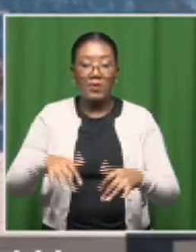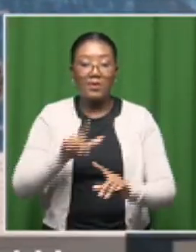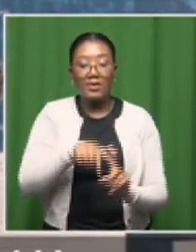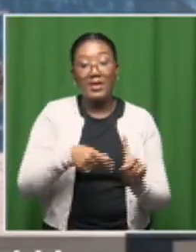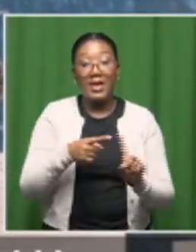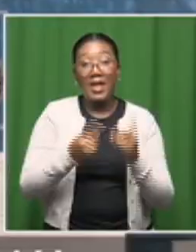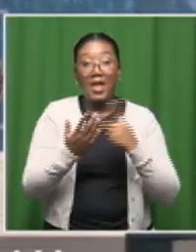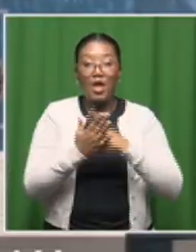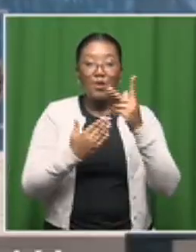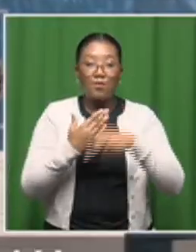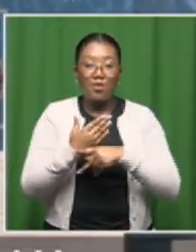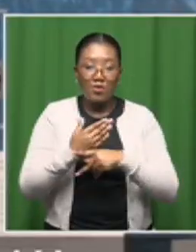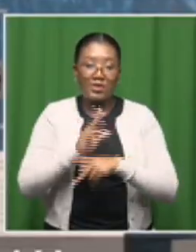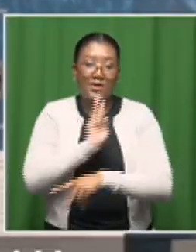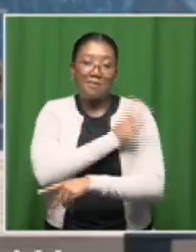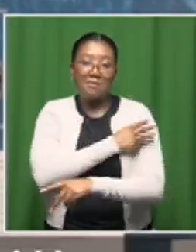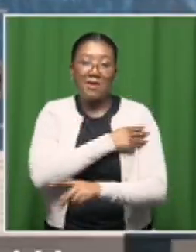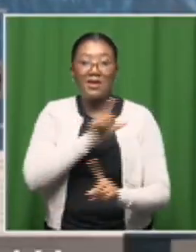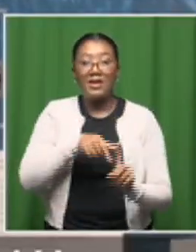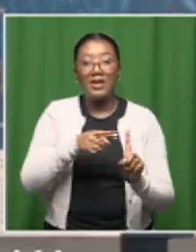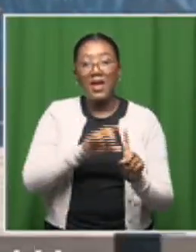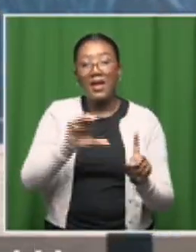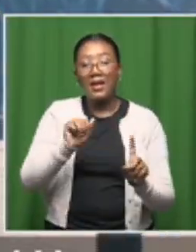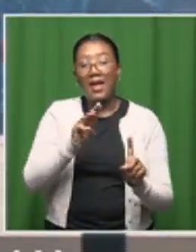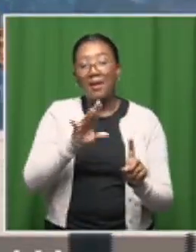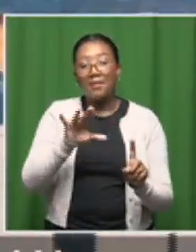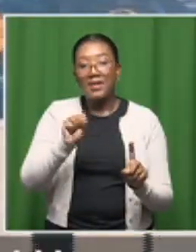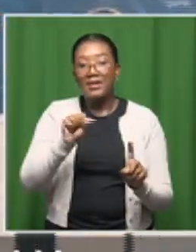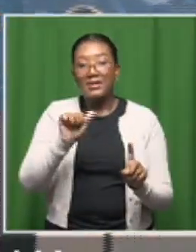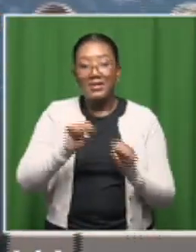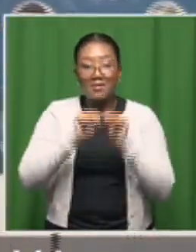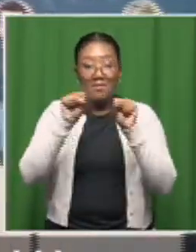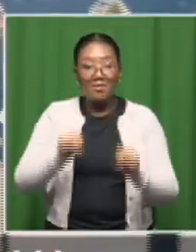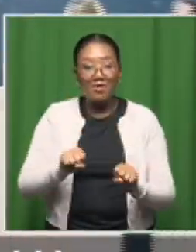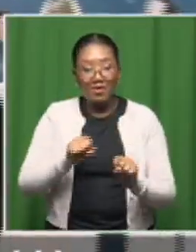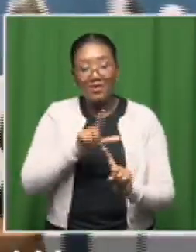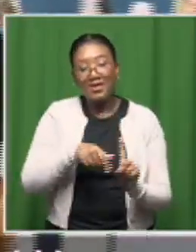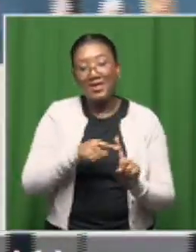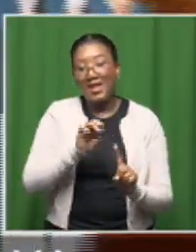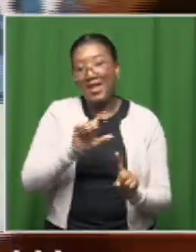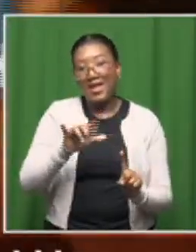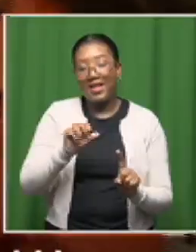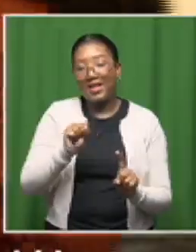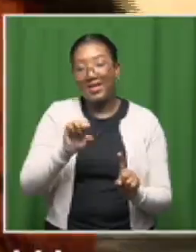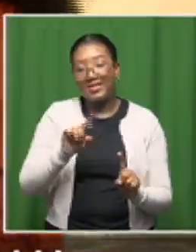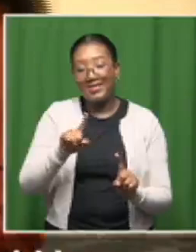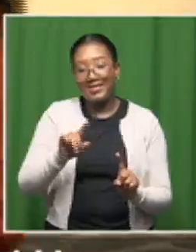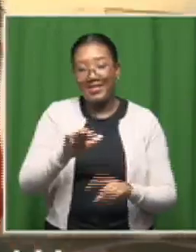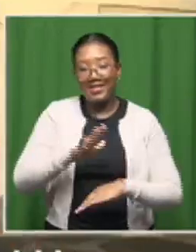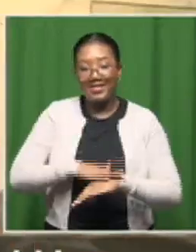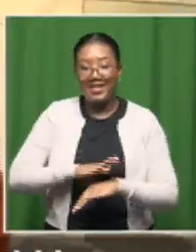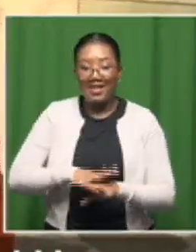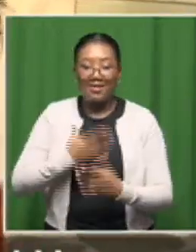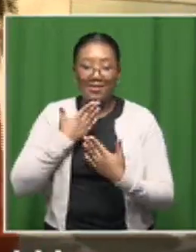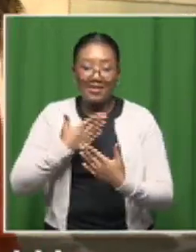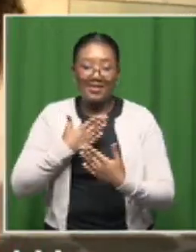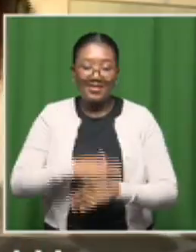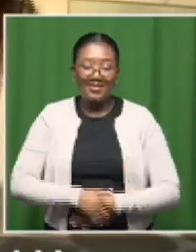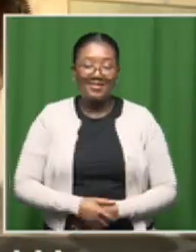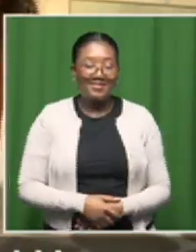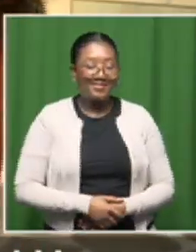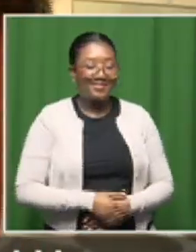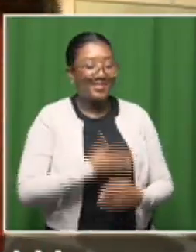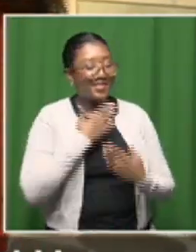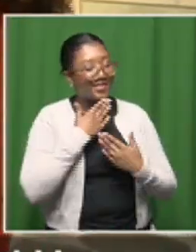Project Manager of the Camissa Museum, Elise Fernandez. Elise, thank you so much for your time. Good morning, Tando. Thank you for having